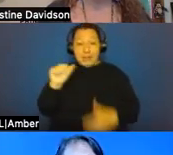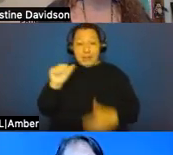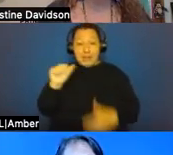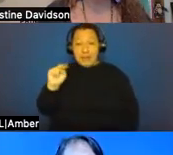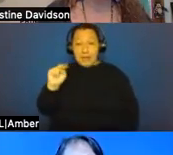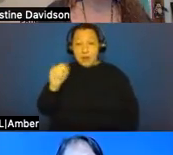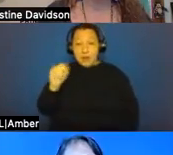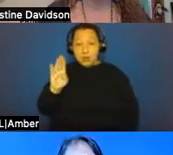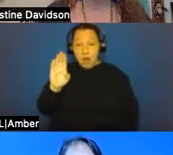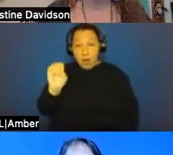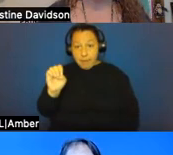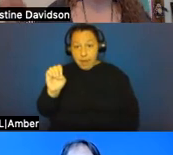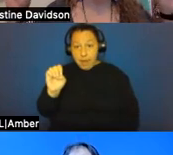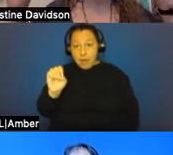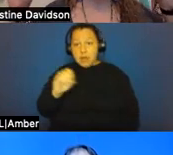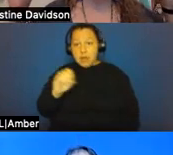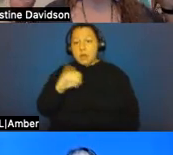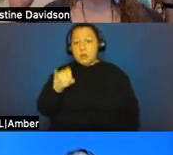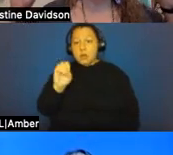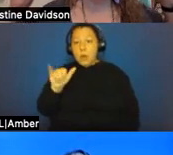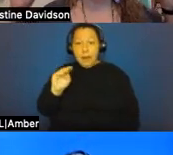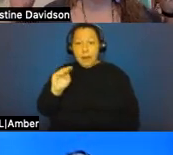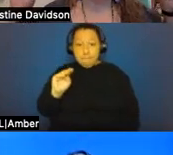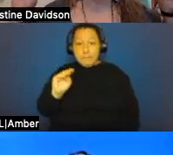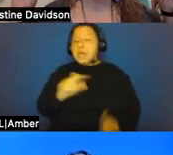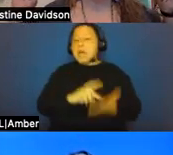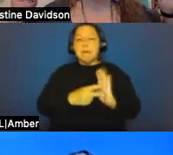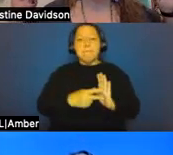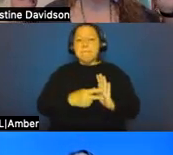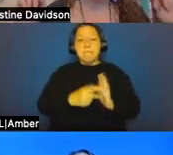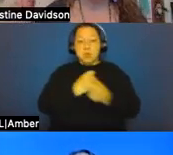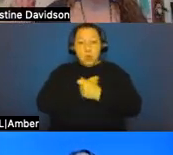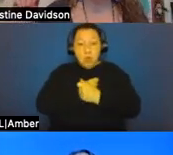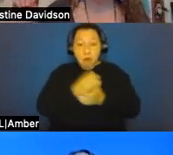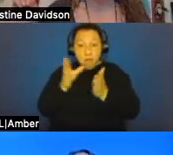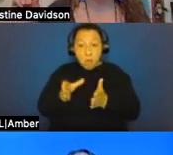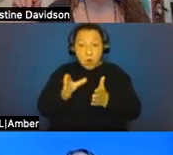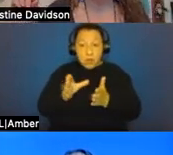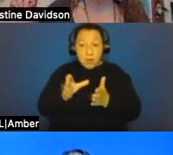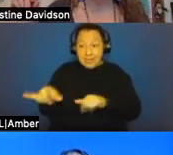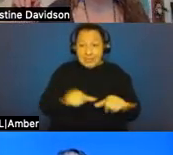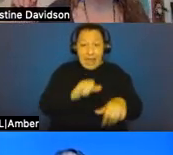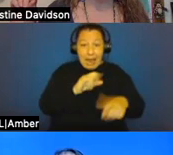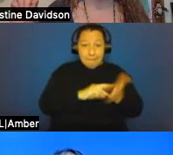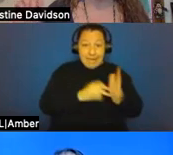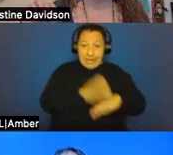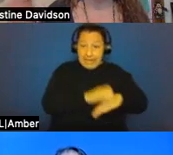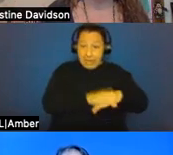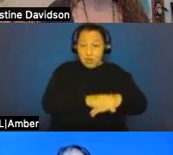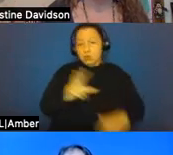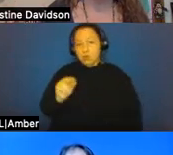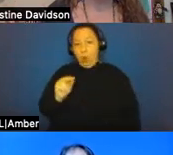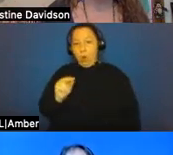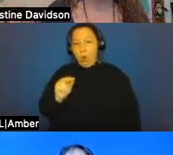But Joanum isn't to love somebody in the way that the English word thinks of it. Joanum is when the suckerfish saw